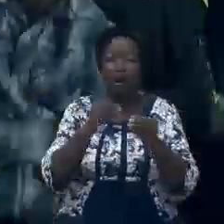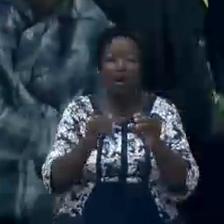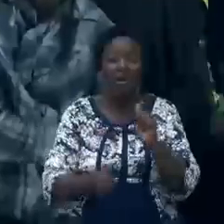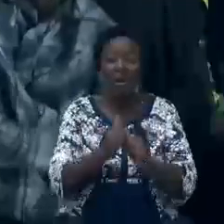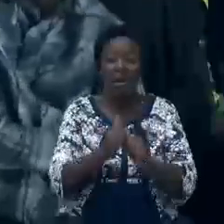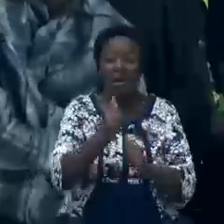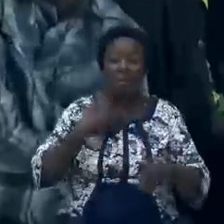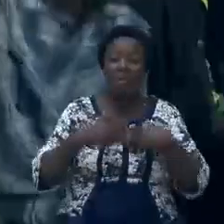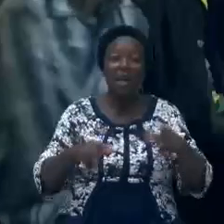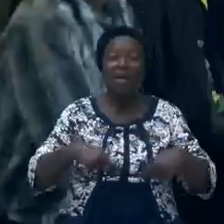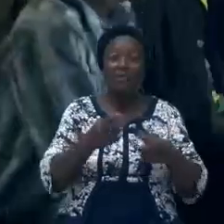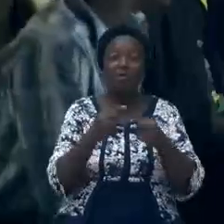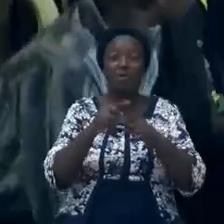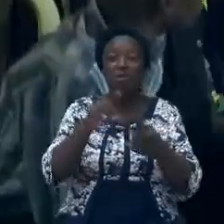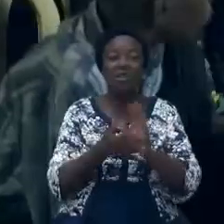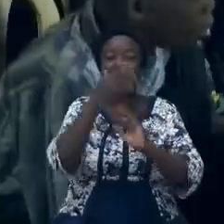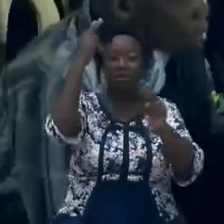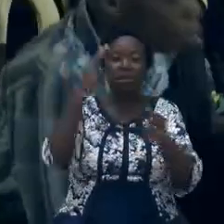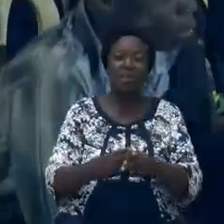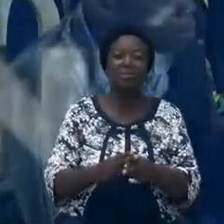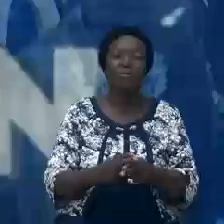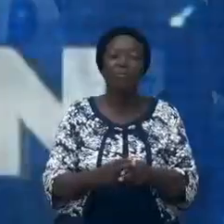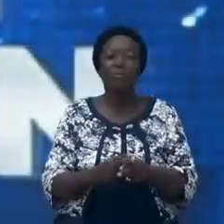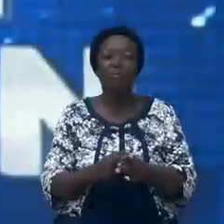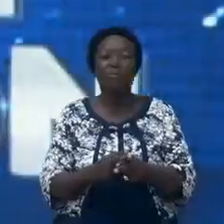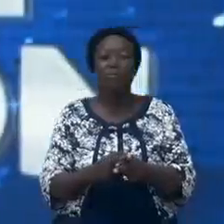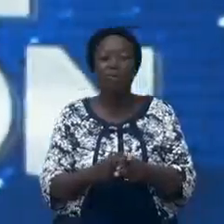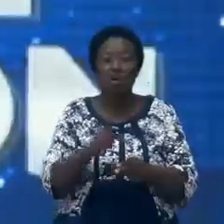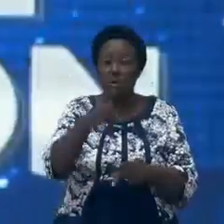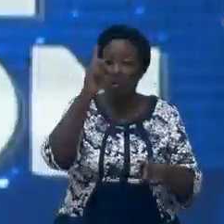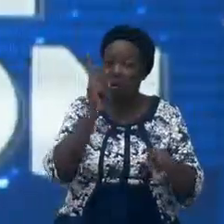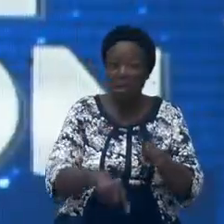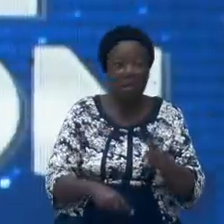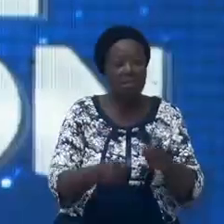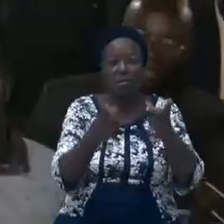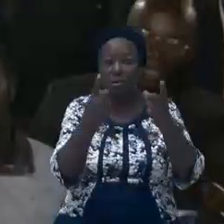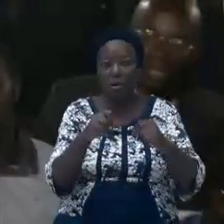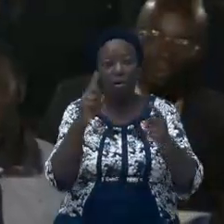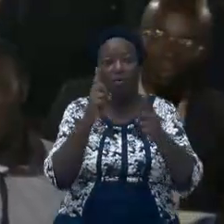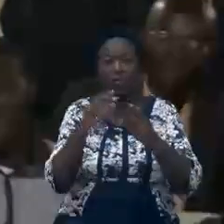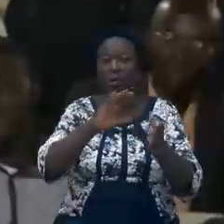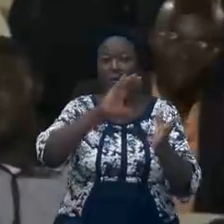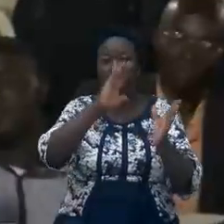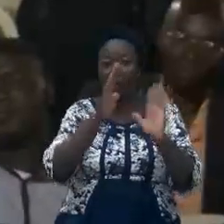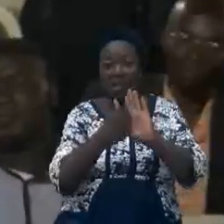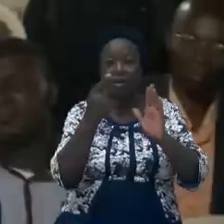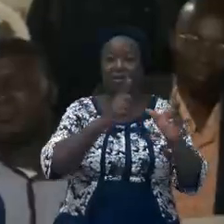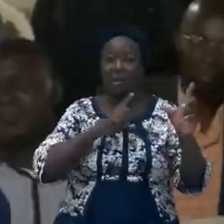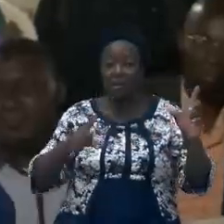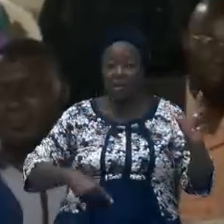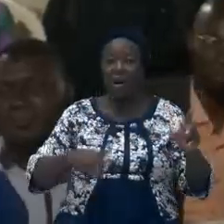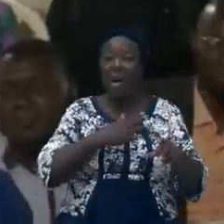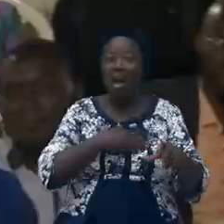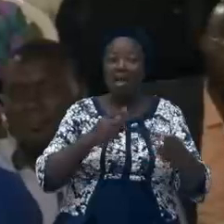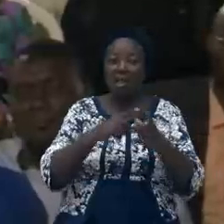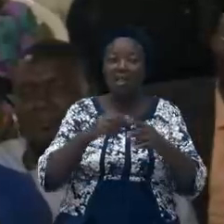coming unto you. Higher life is coming unto you in Jesus' name. You cannot